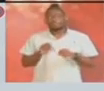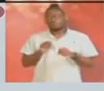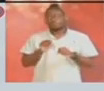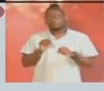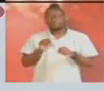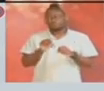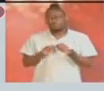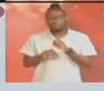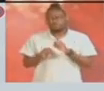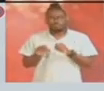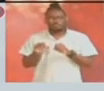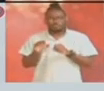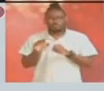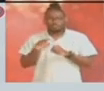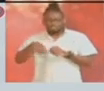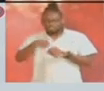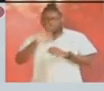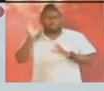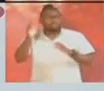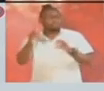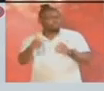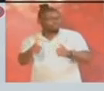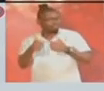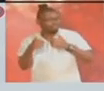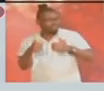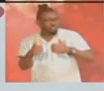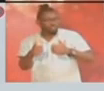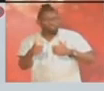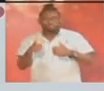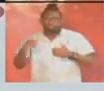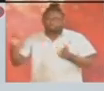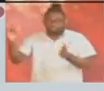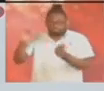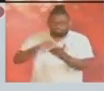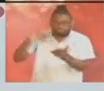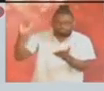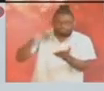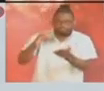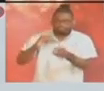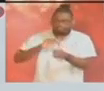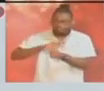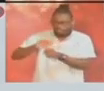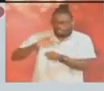good place as far as vaccine supply is concerned.